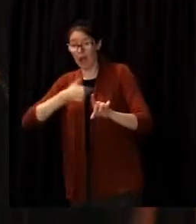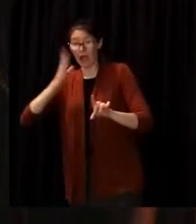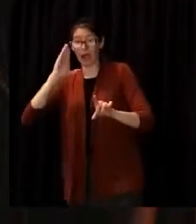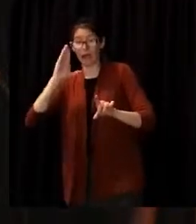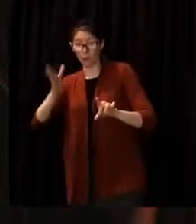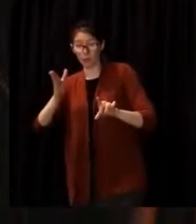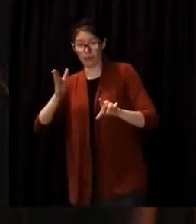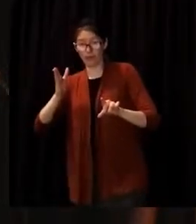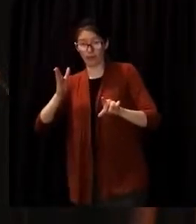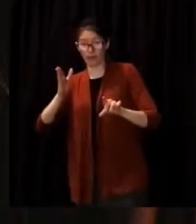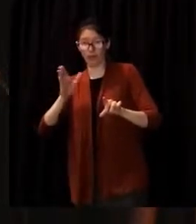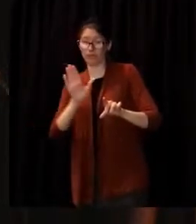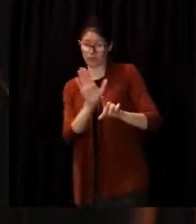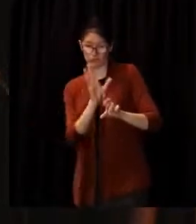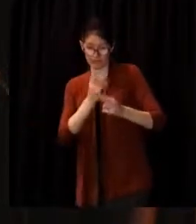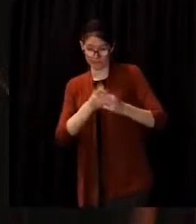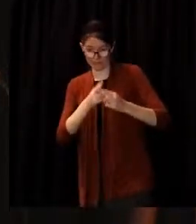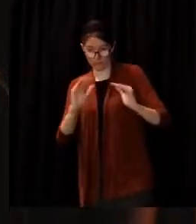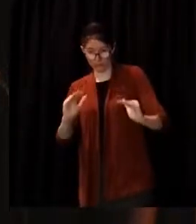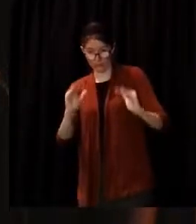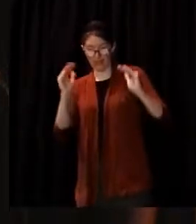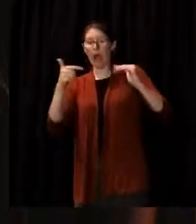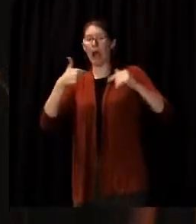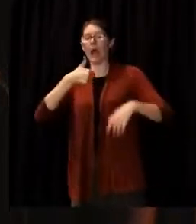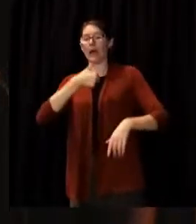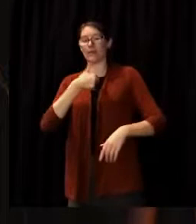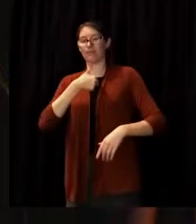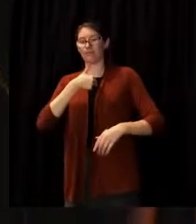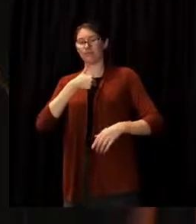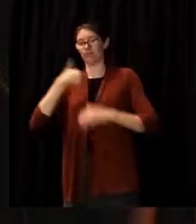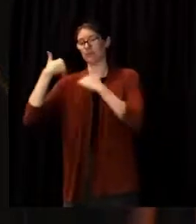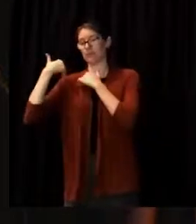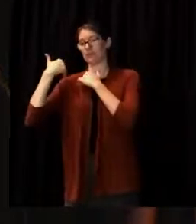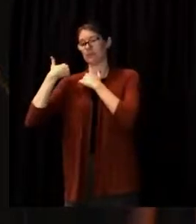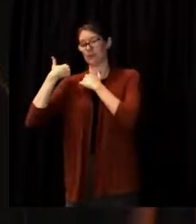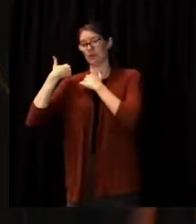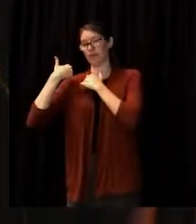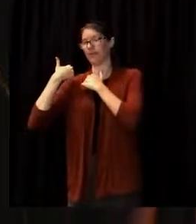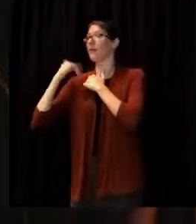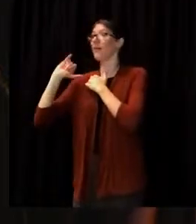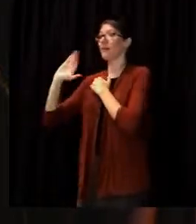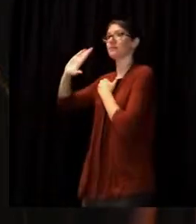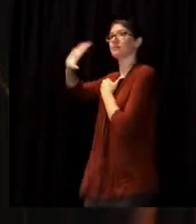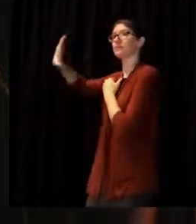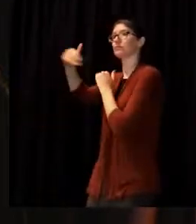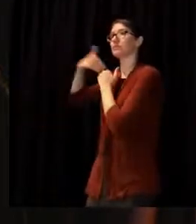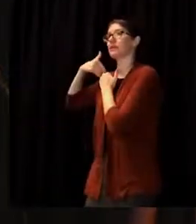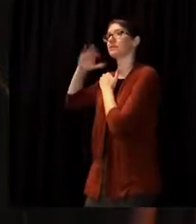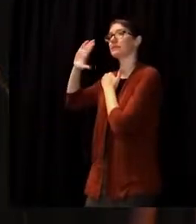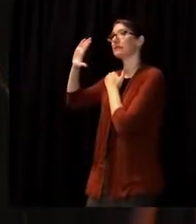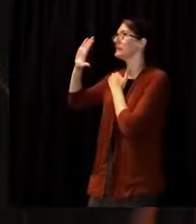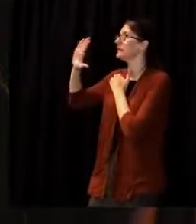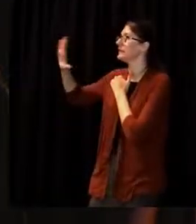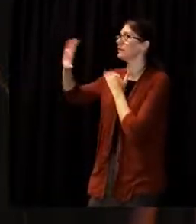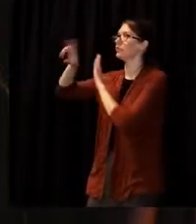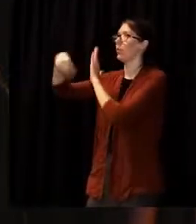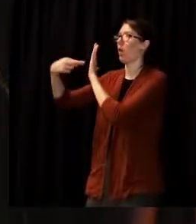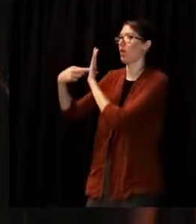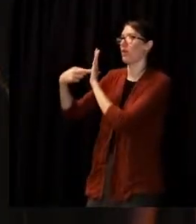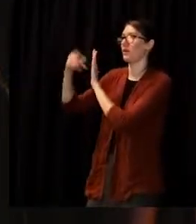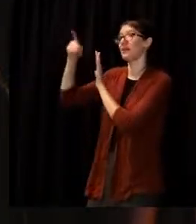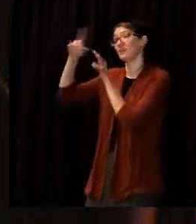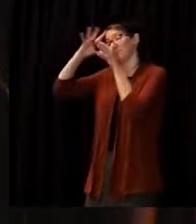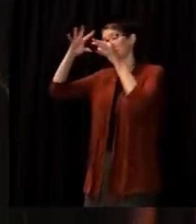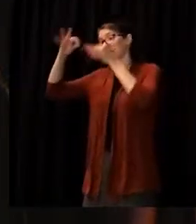make your name great. That's his responsibility. That's his job. God determines